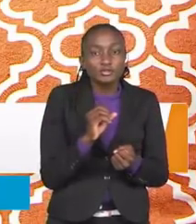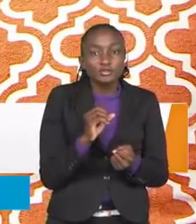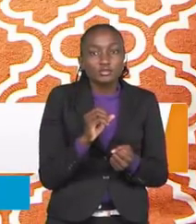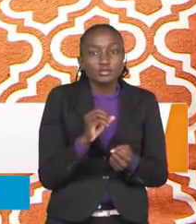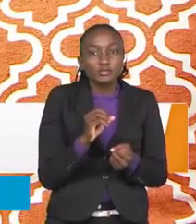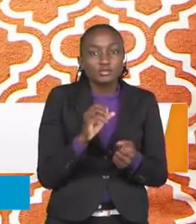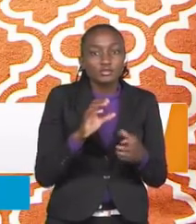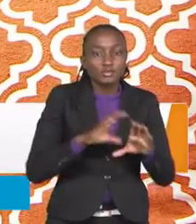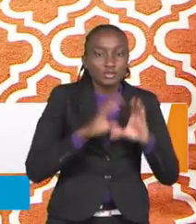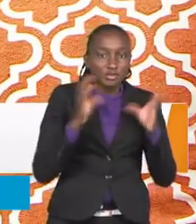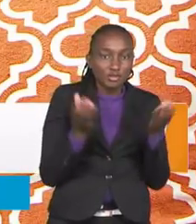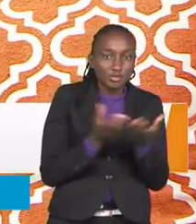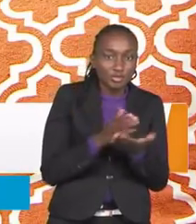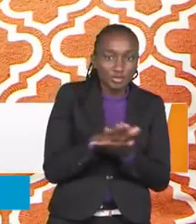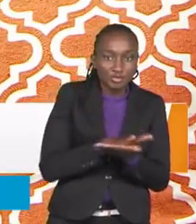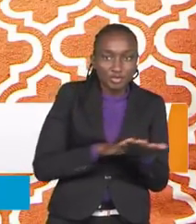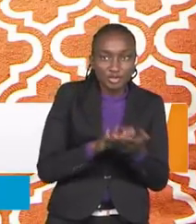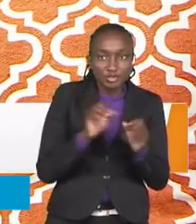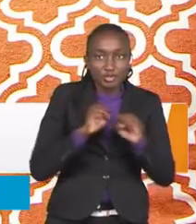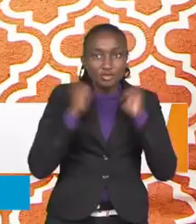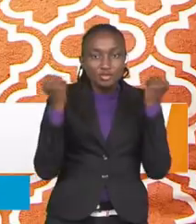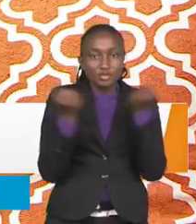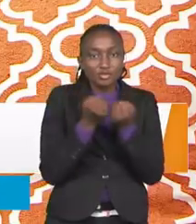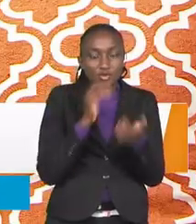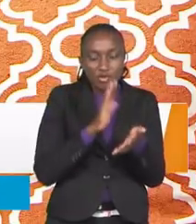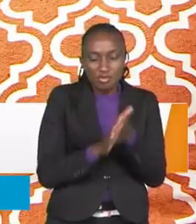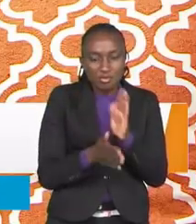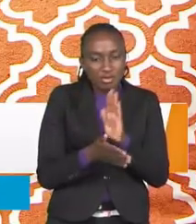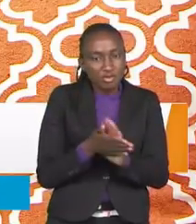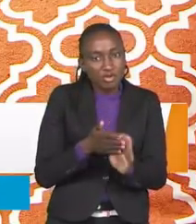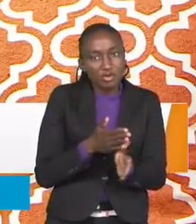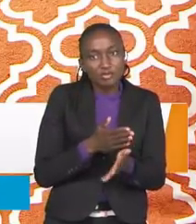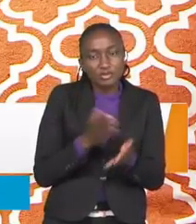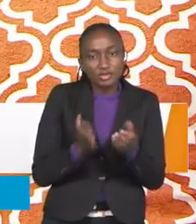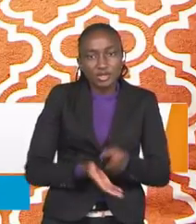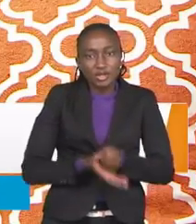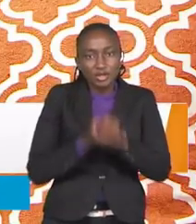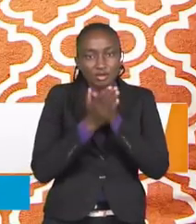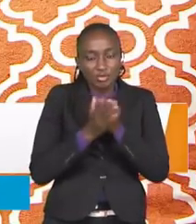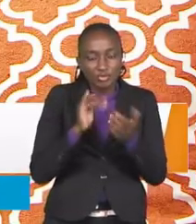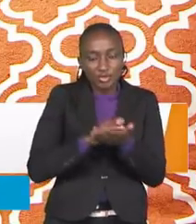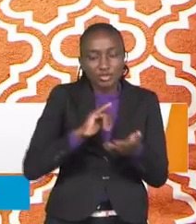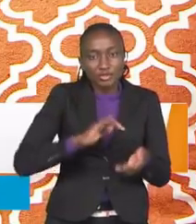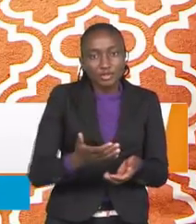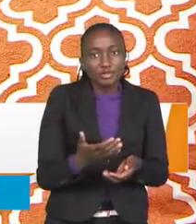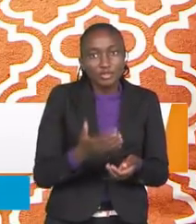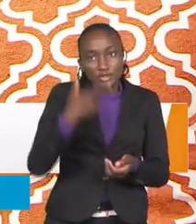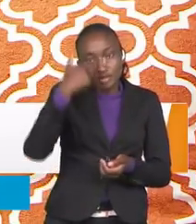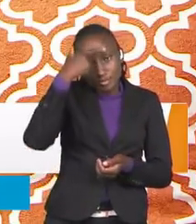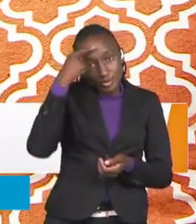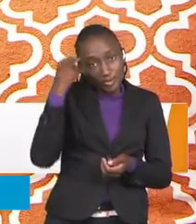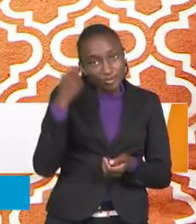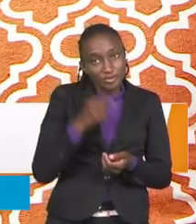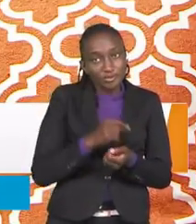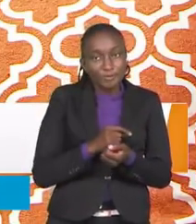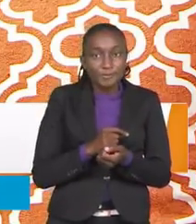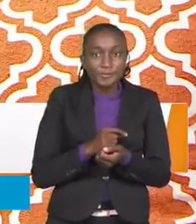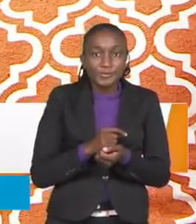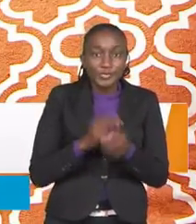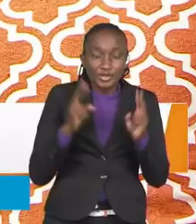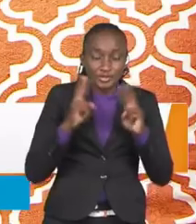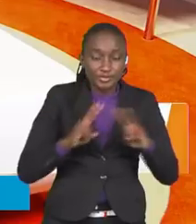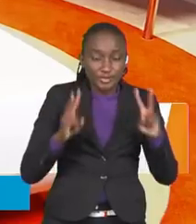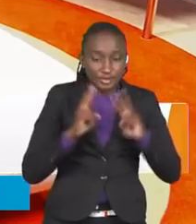a community-based organization, without the buy-in of the county. Yeah, but there is true that. Because it's very